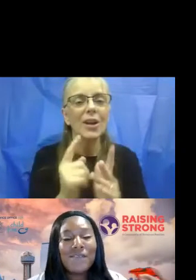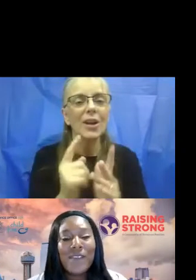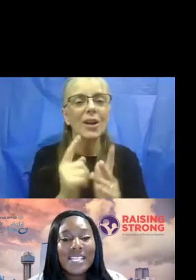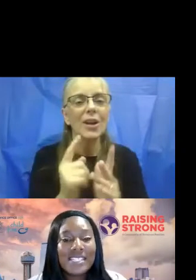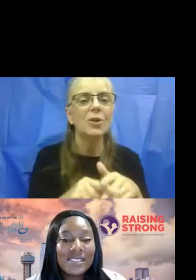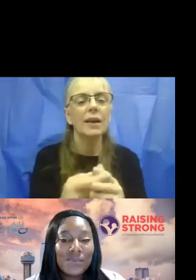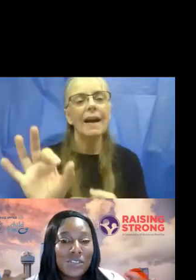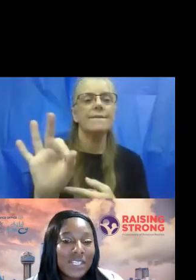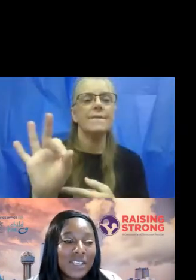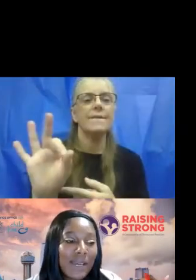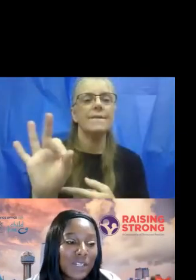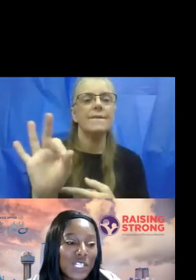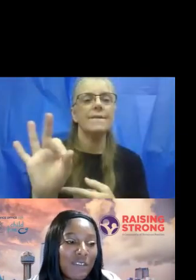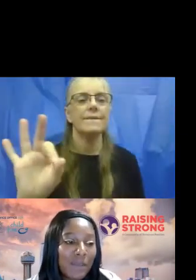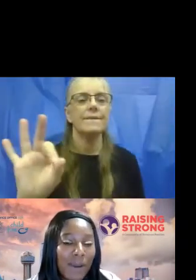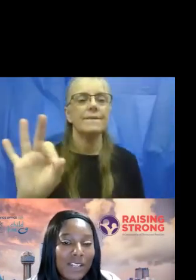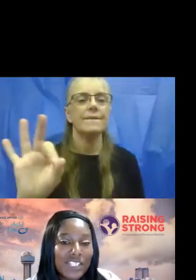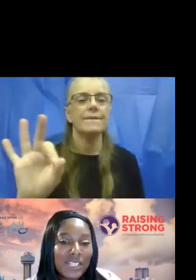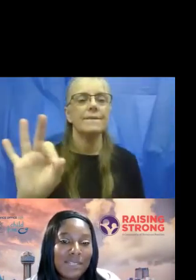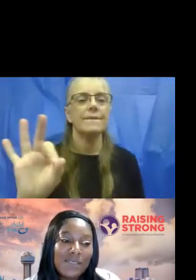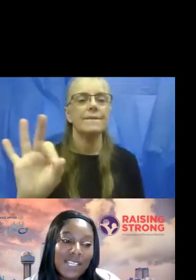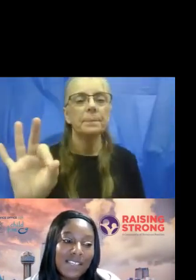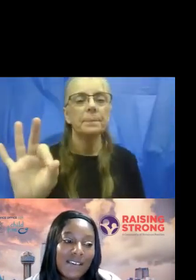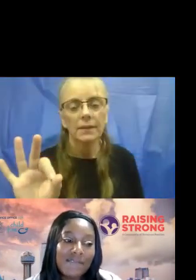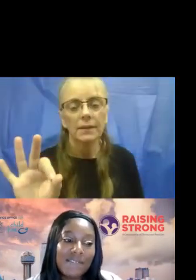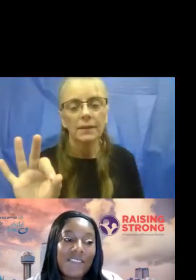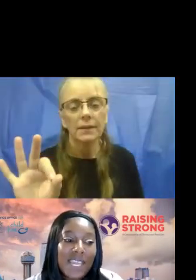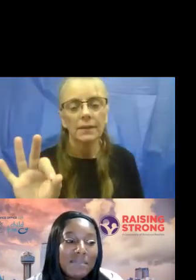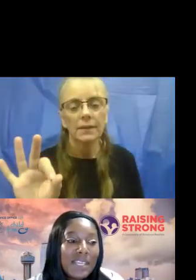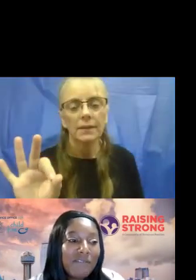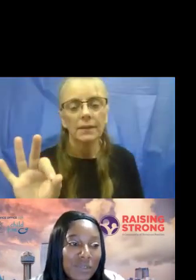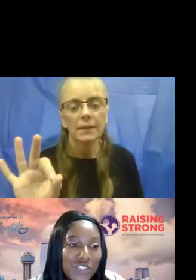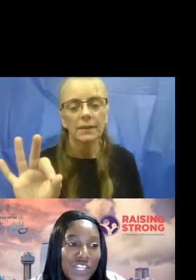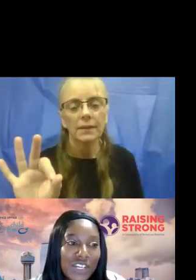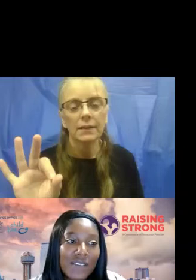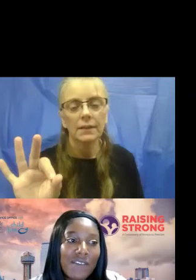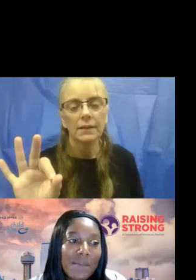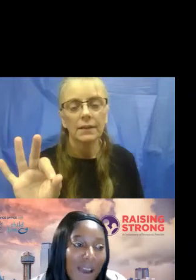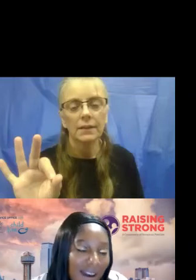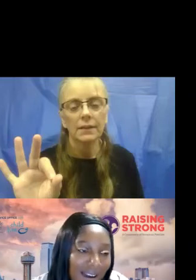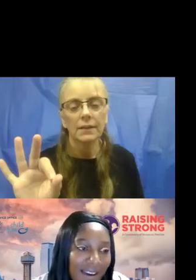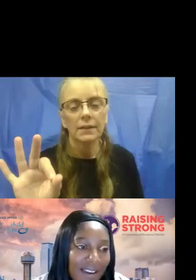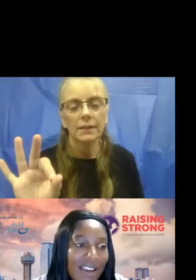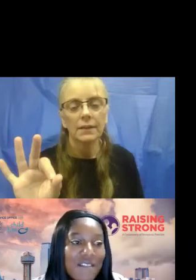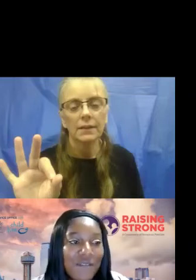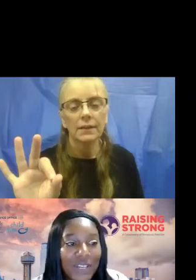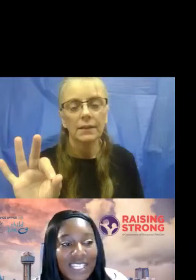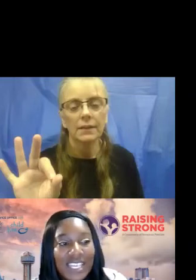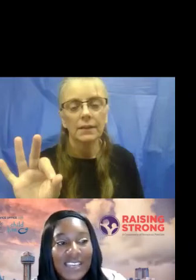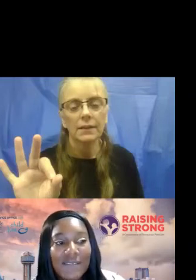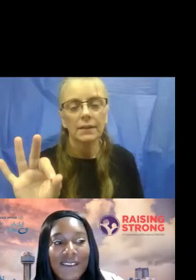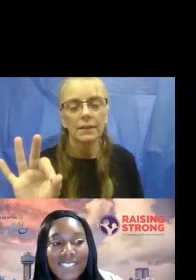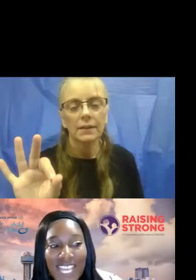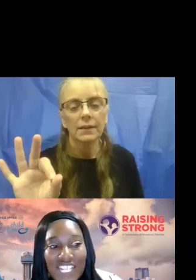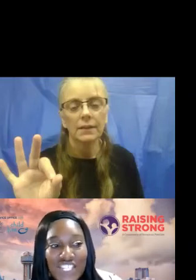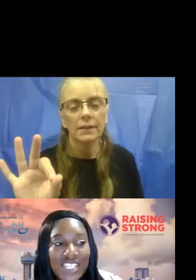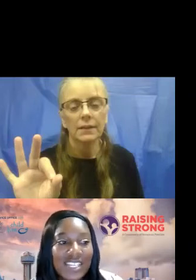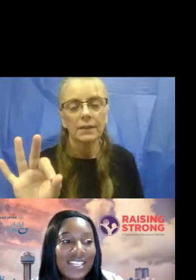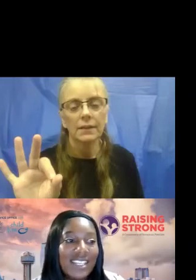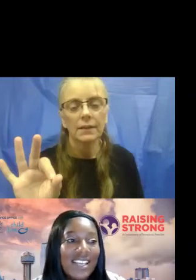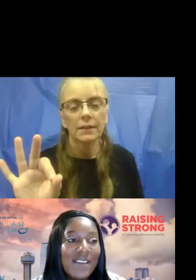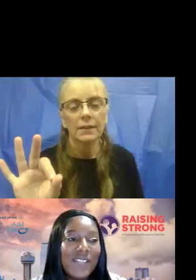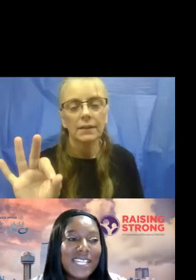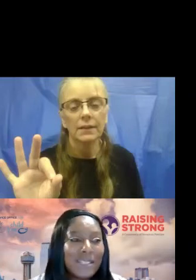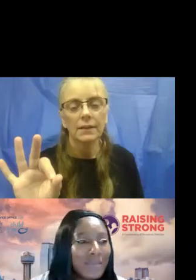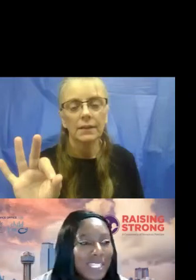words or phrases when you think about nurse family partnership do you think of? Family, future, from the heart, friendly,